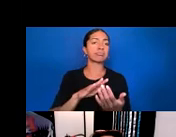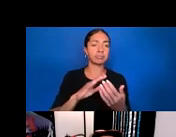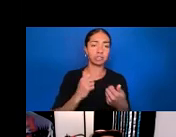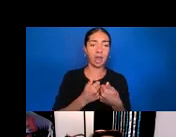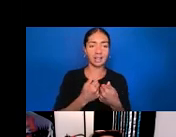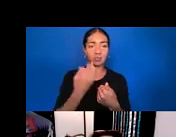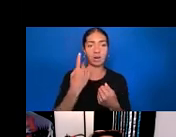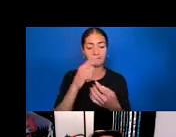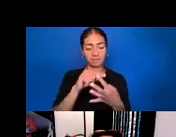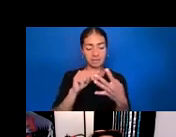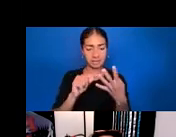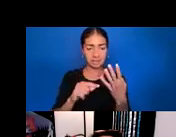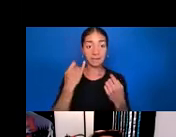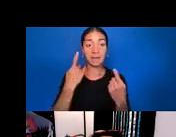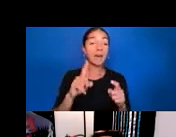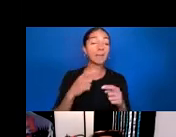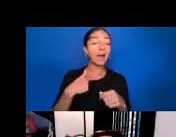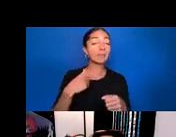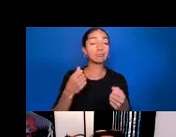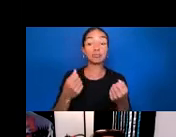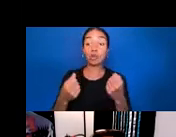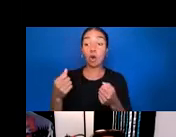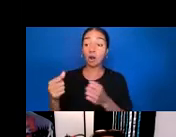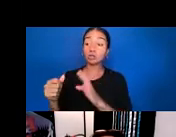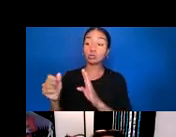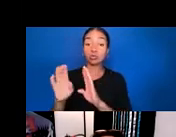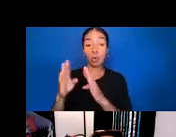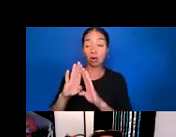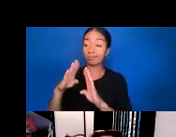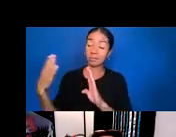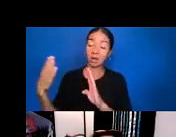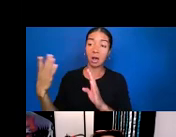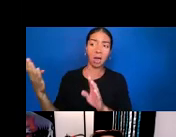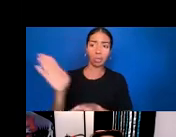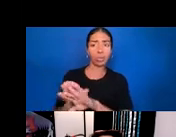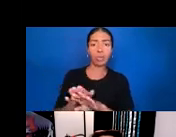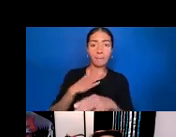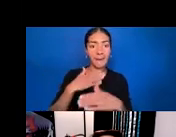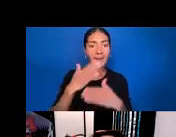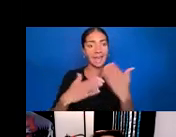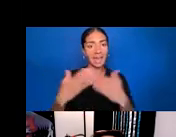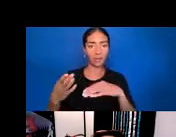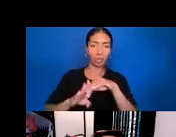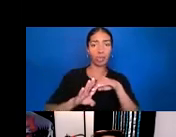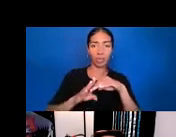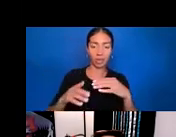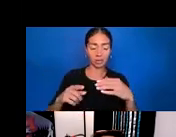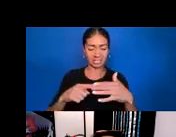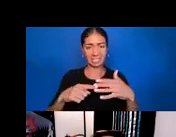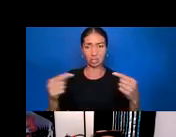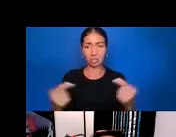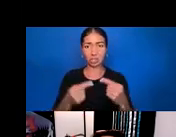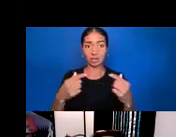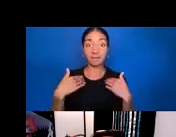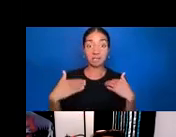slam my hand in the car door, it physically might hurt, or I might have broke it, or I might have cut it open, but it takes